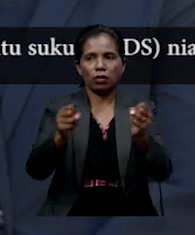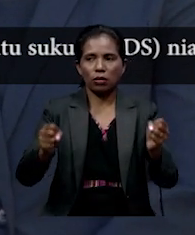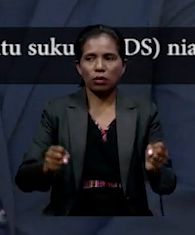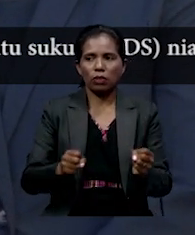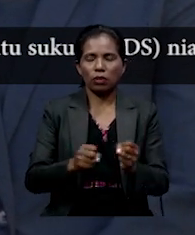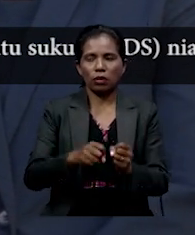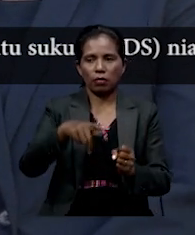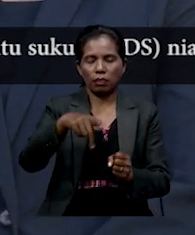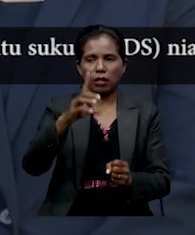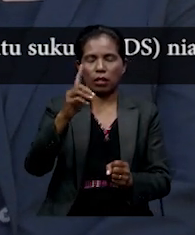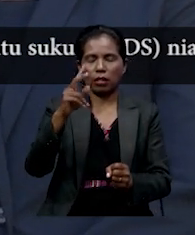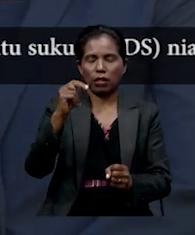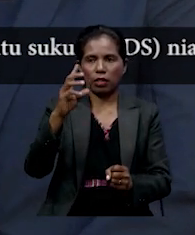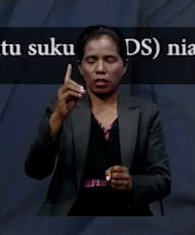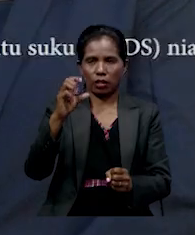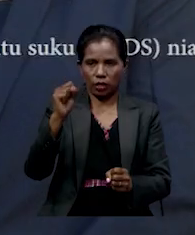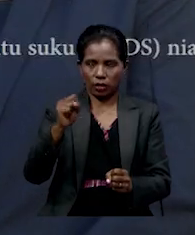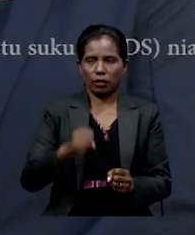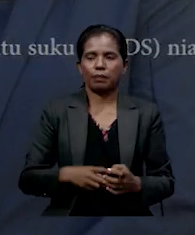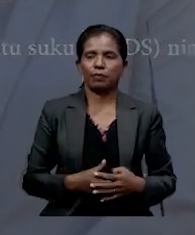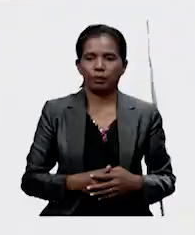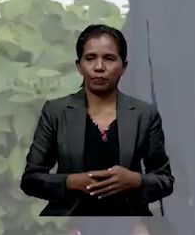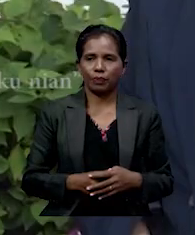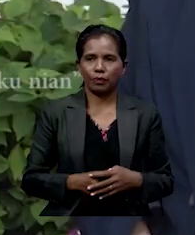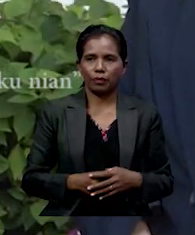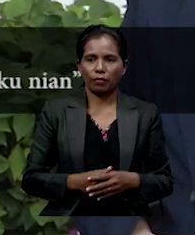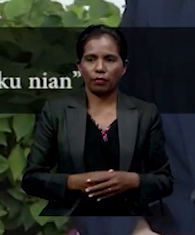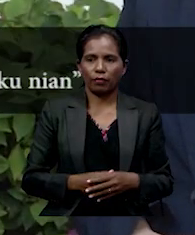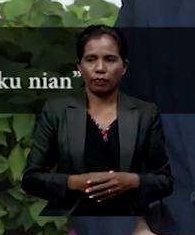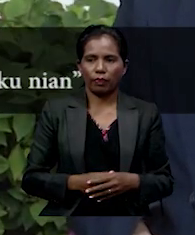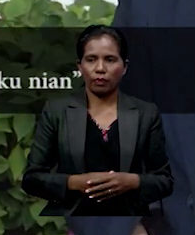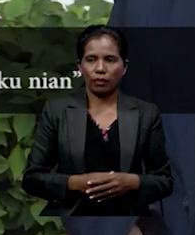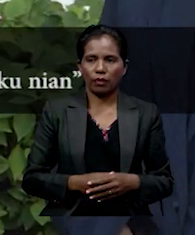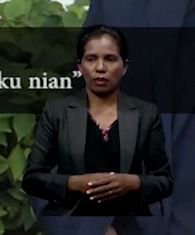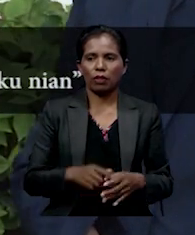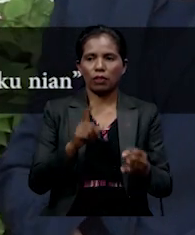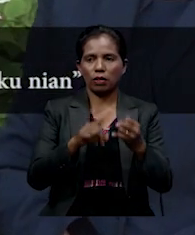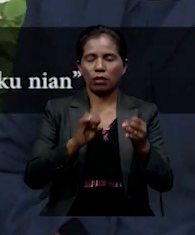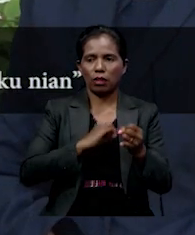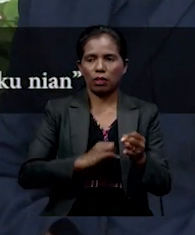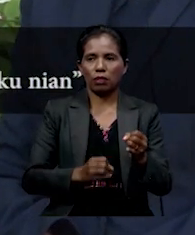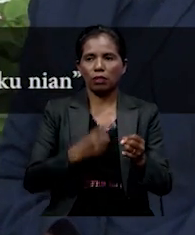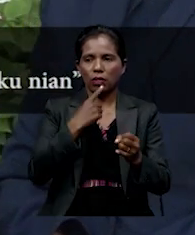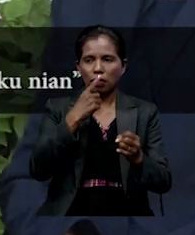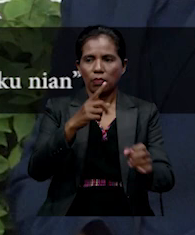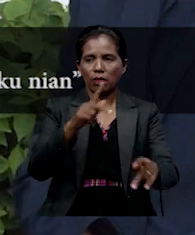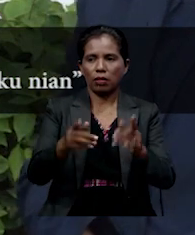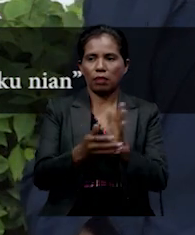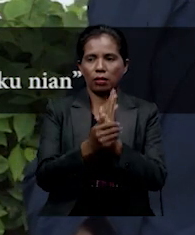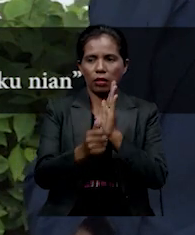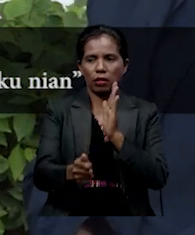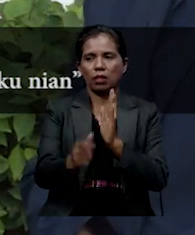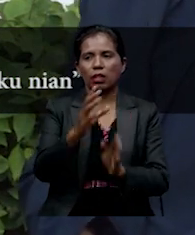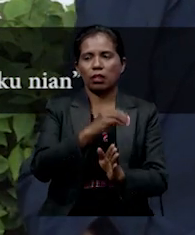Timor-Leste's Village Development Program, known as the PNDS. And the final area we are also supporting with the additional funding is